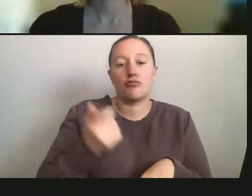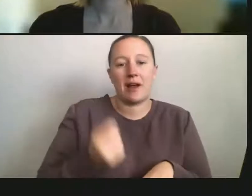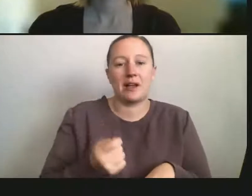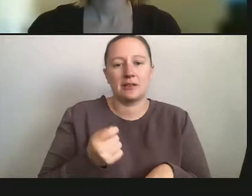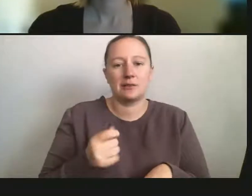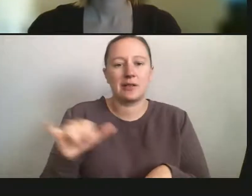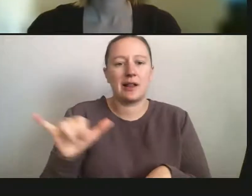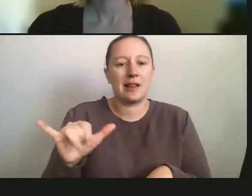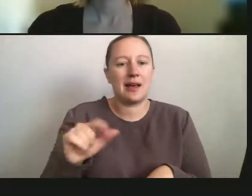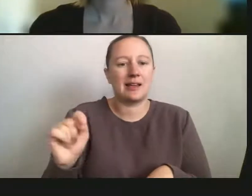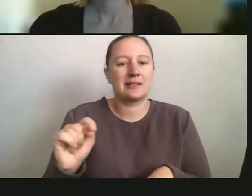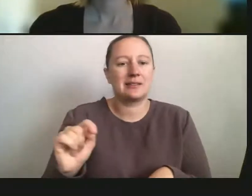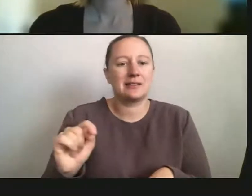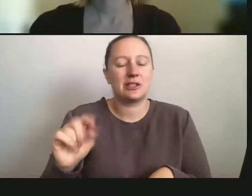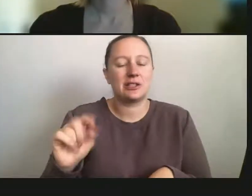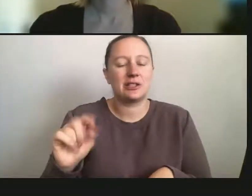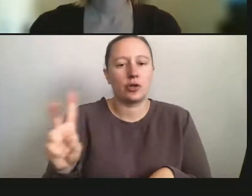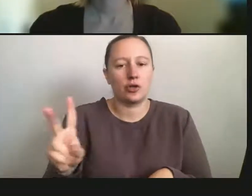generating scientific data?